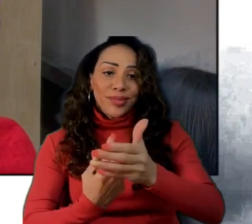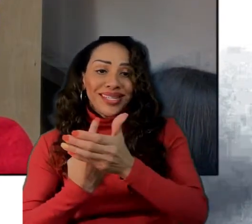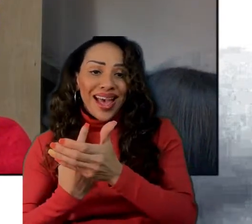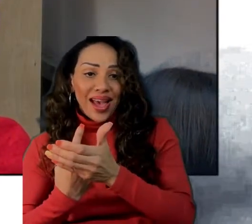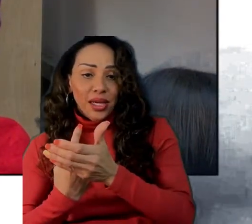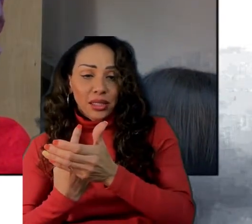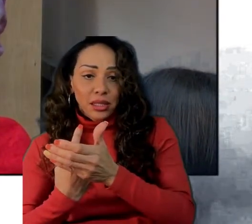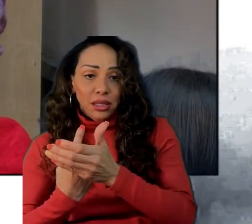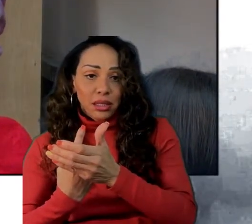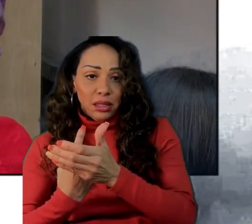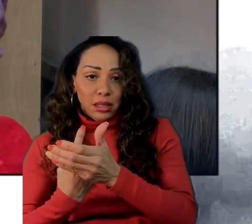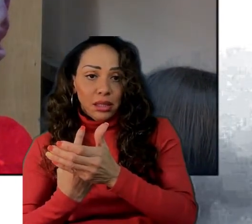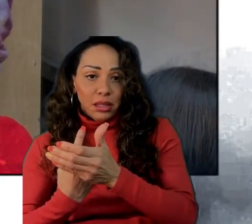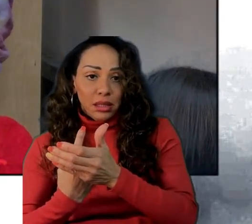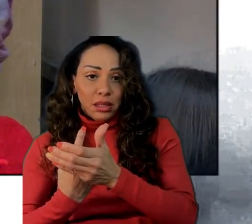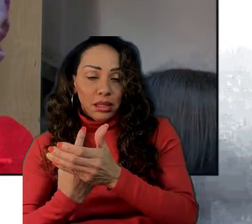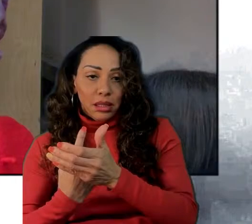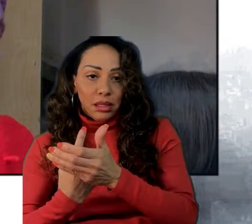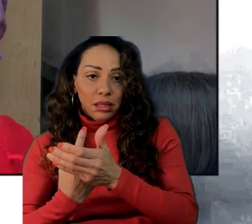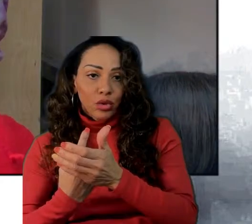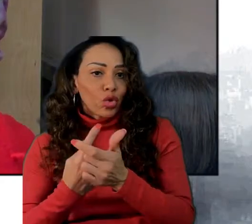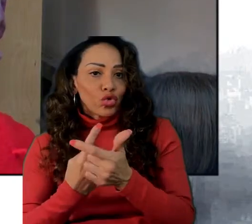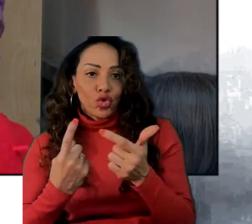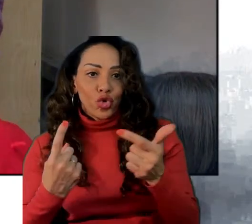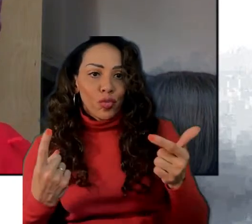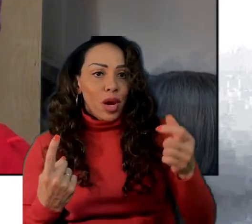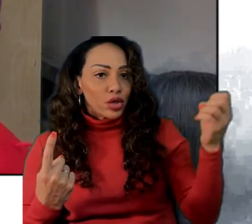Thanks. Question, Michael.